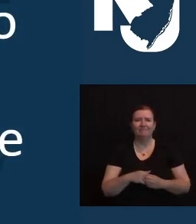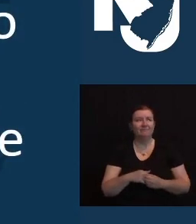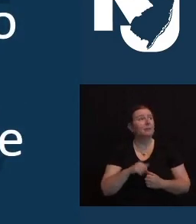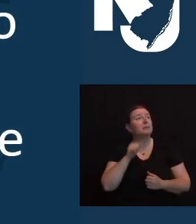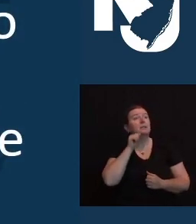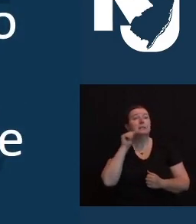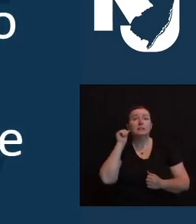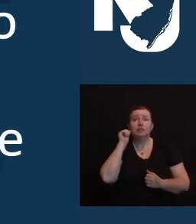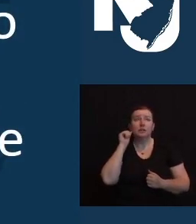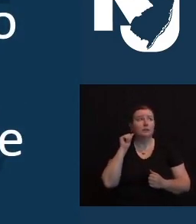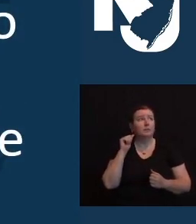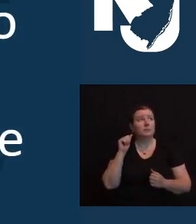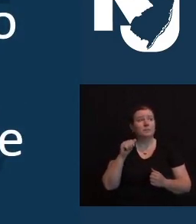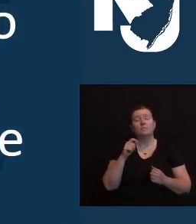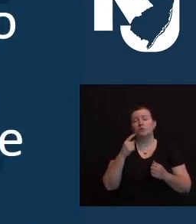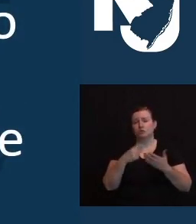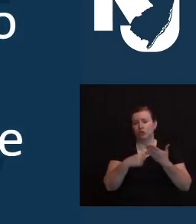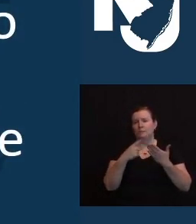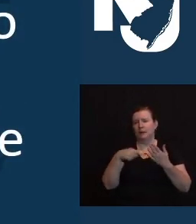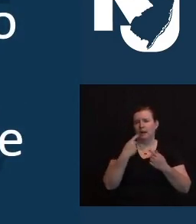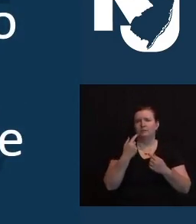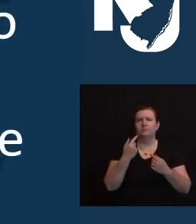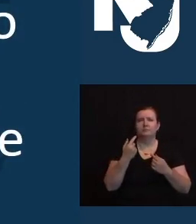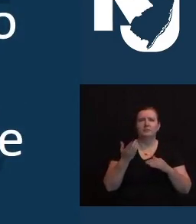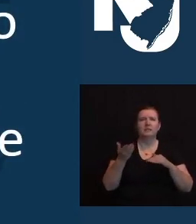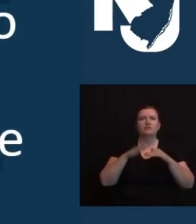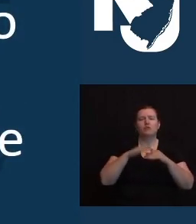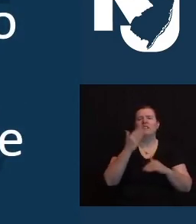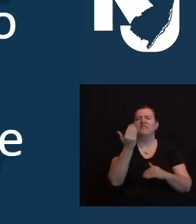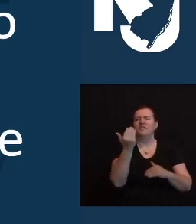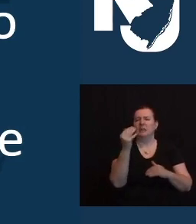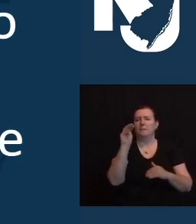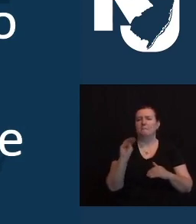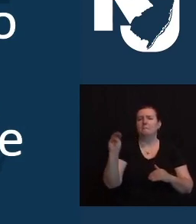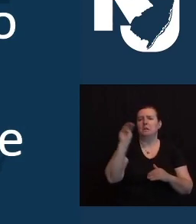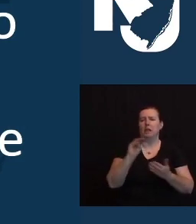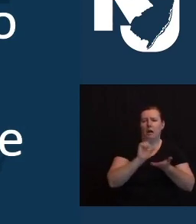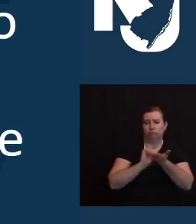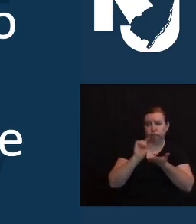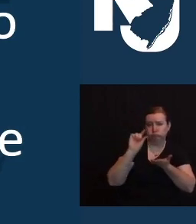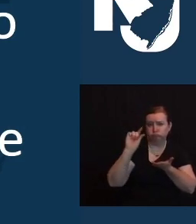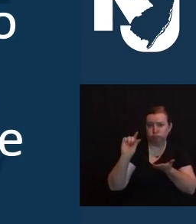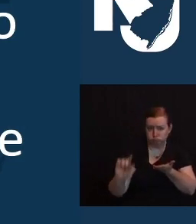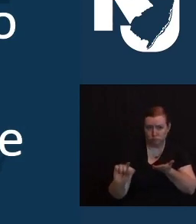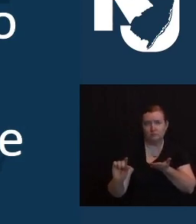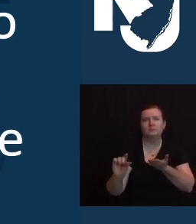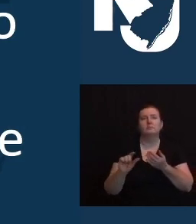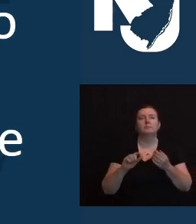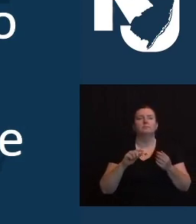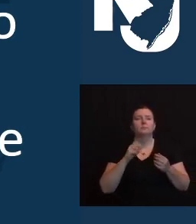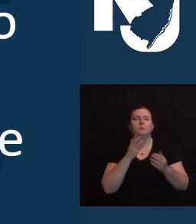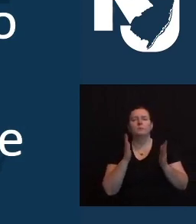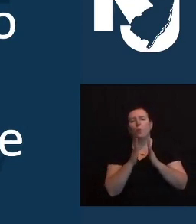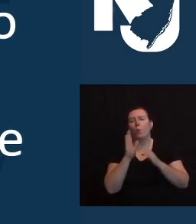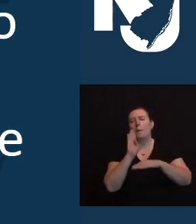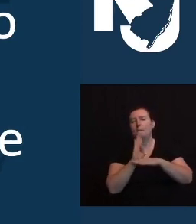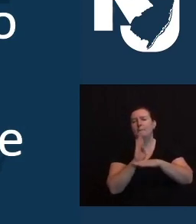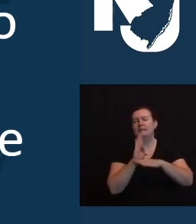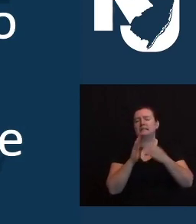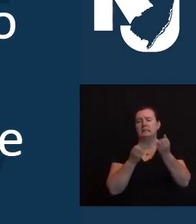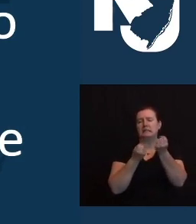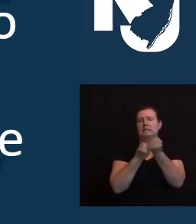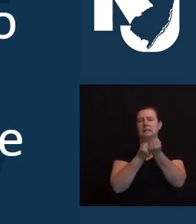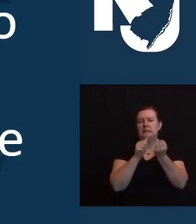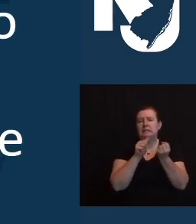Economic Development Authority, we're investing an additional $15 million into the Small Business Emergency Assistance Grant Program that